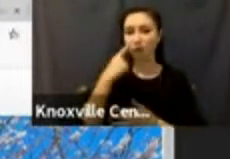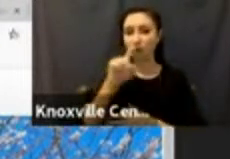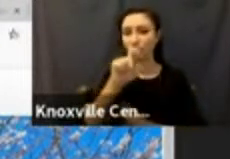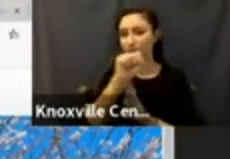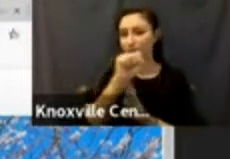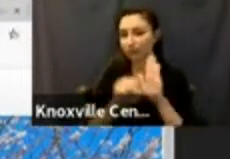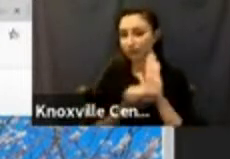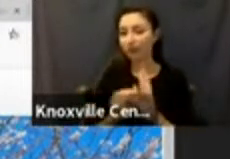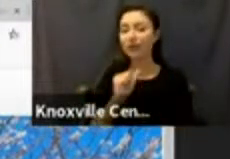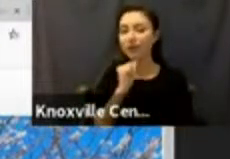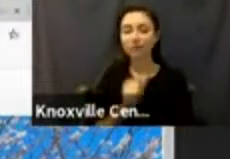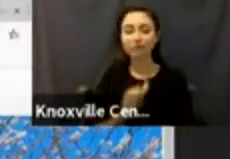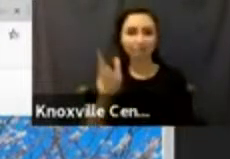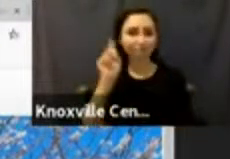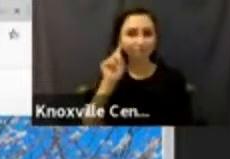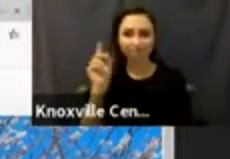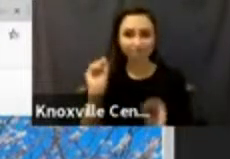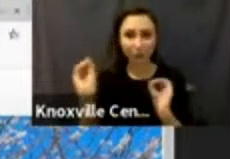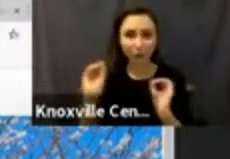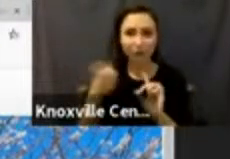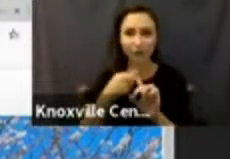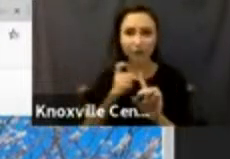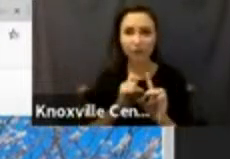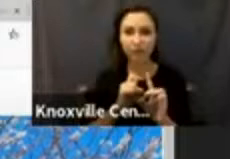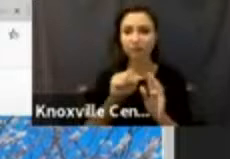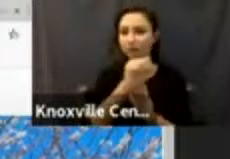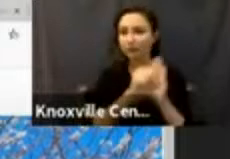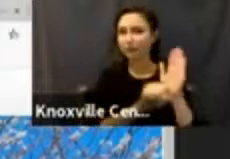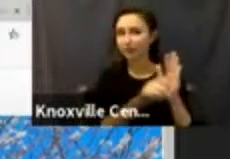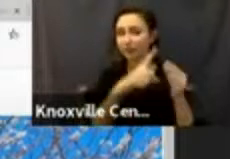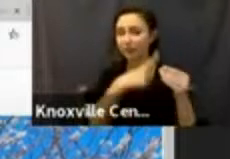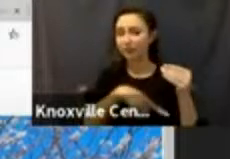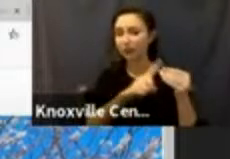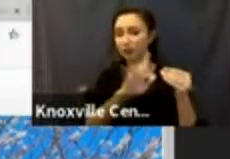I have not heard any updates from the state regarding that at this time.